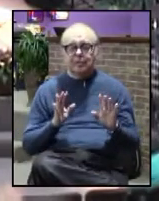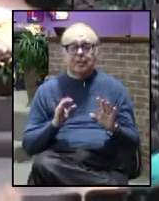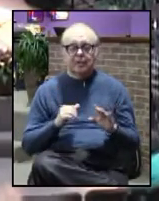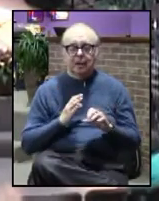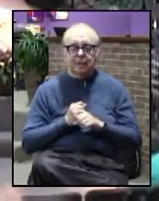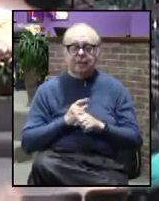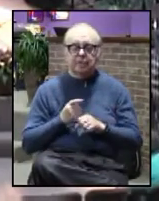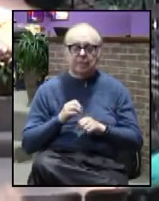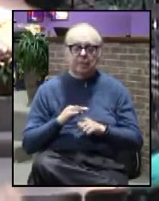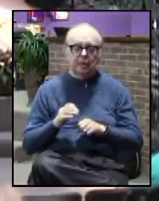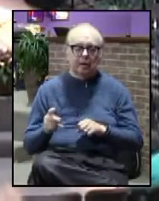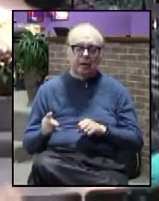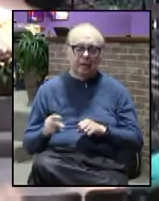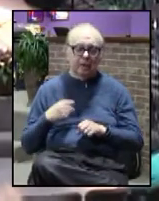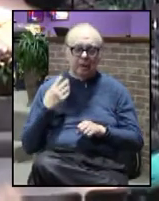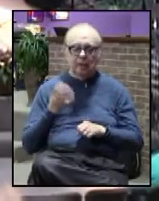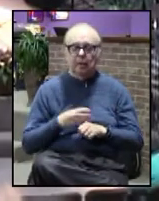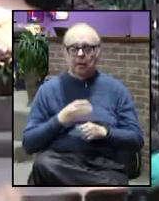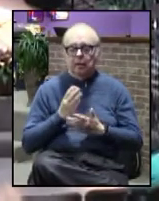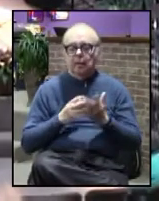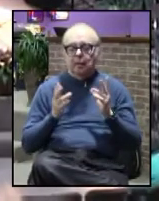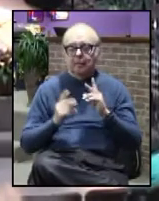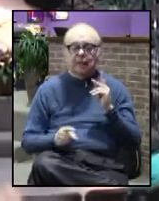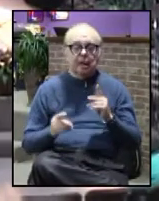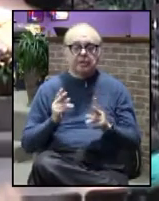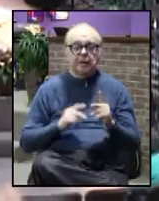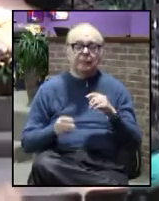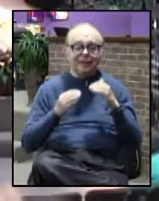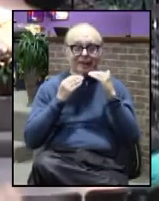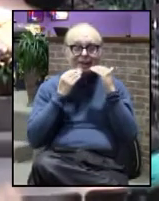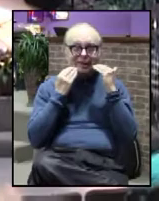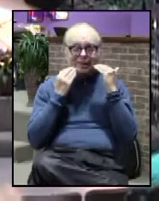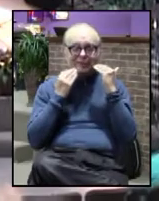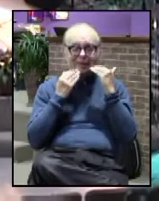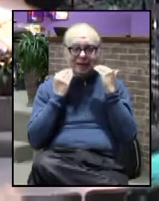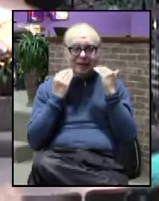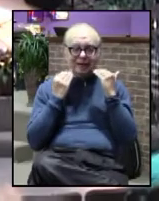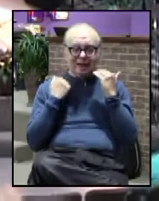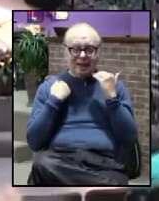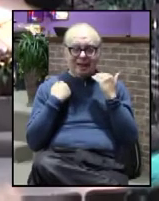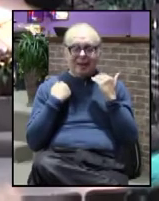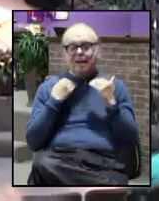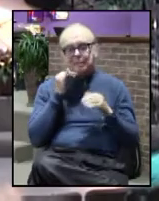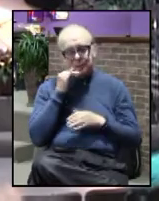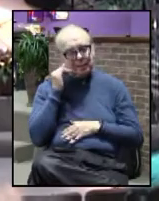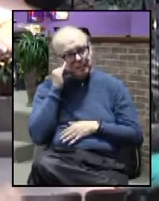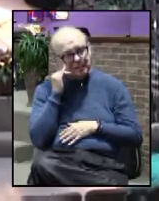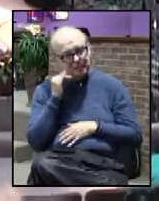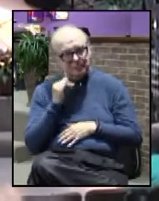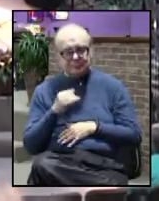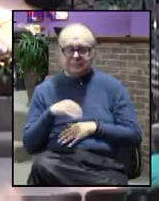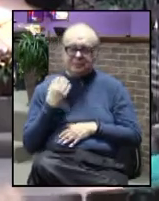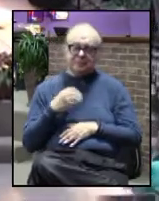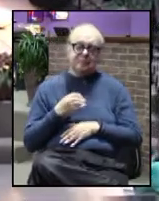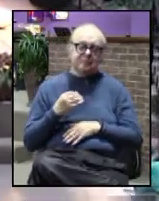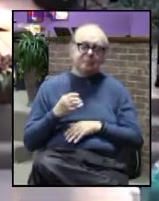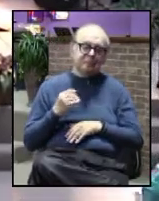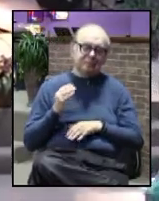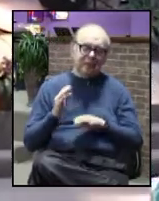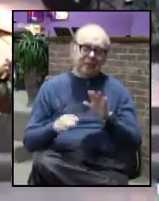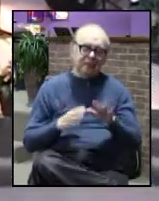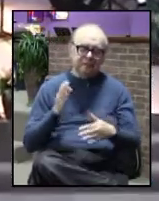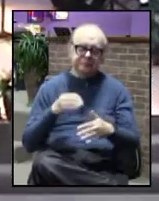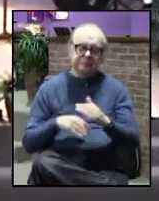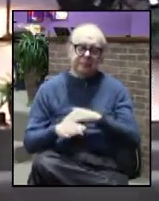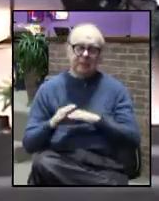grumpy because we're going to find some people that are smiling. I was yesterday, it's just awesome because I walk